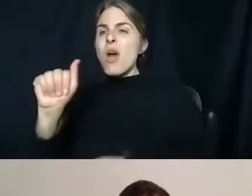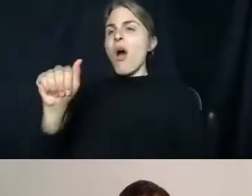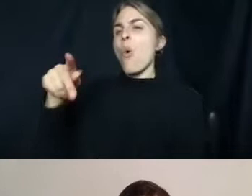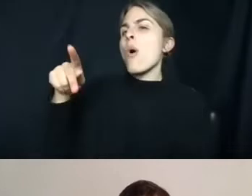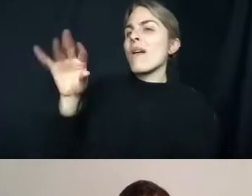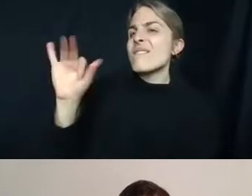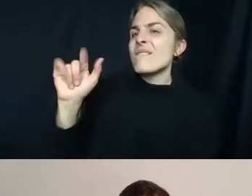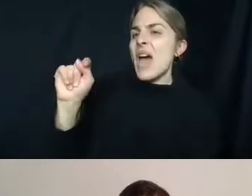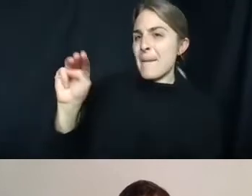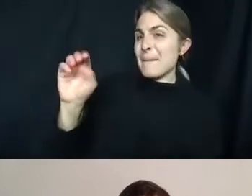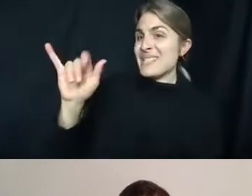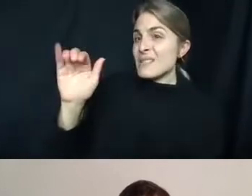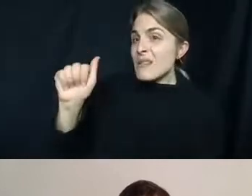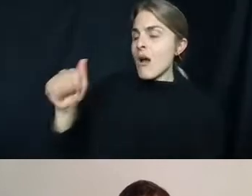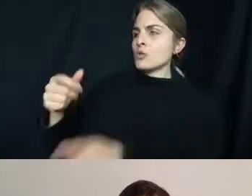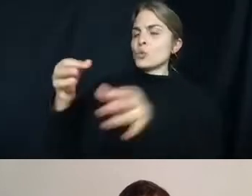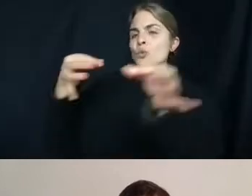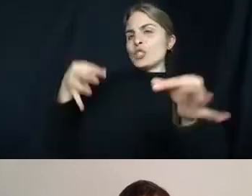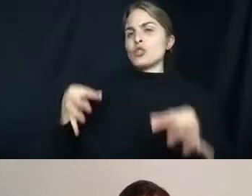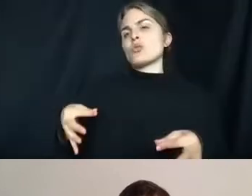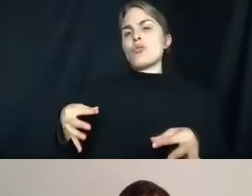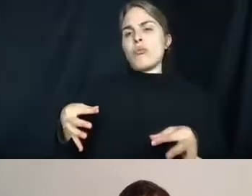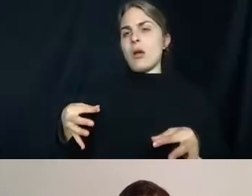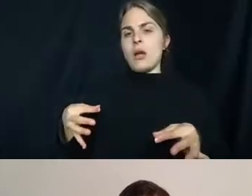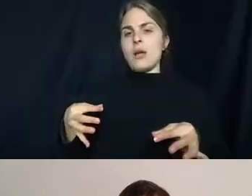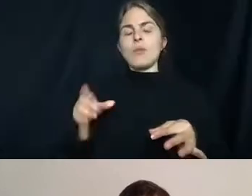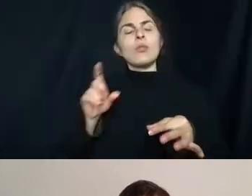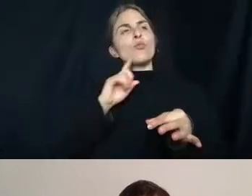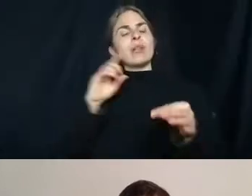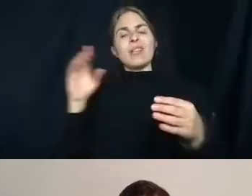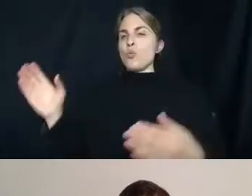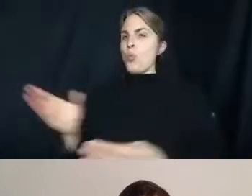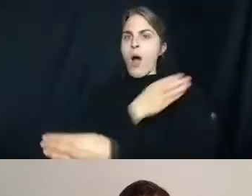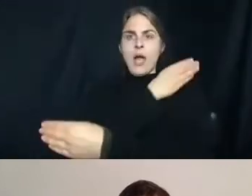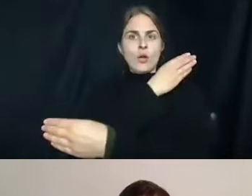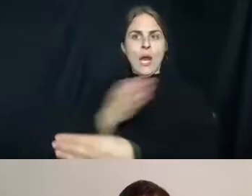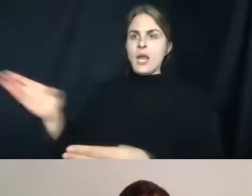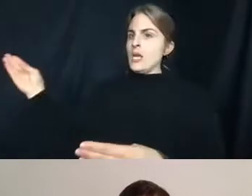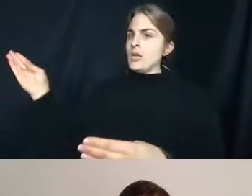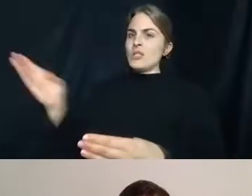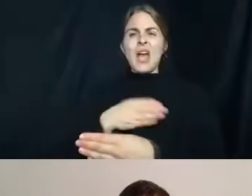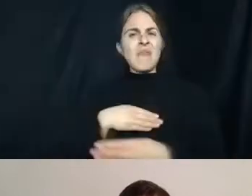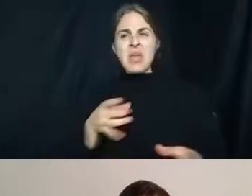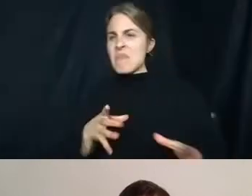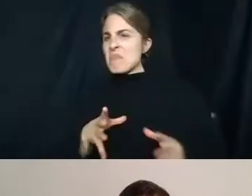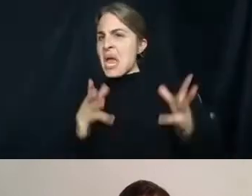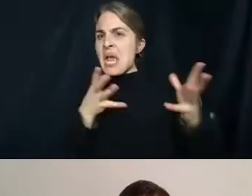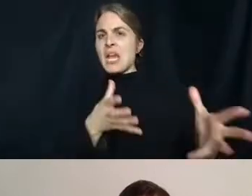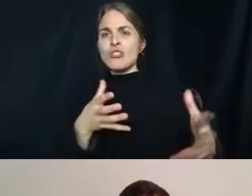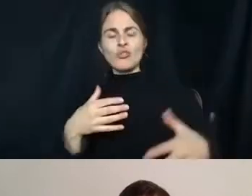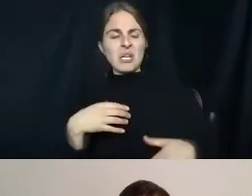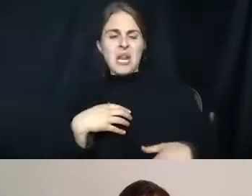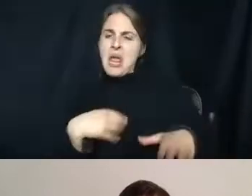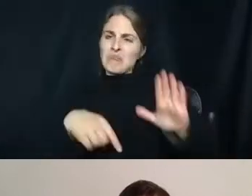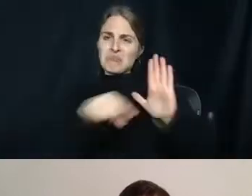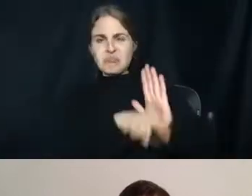order to sort of describe the very wide range of ways that hatred and denigration of fatness